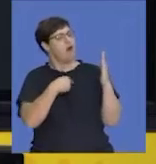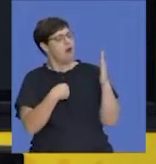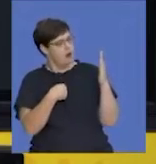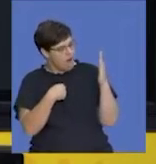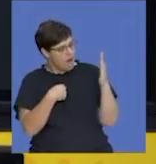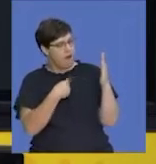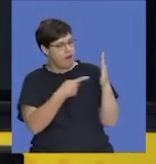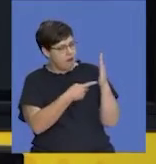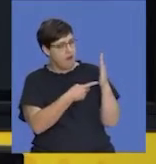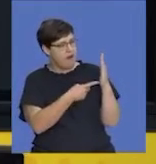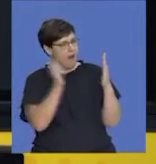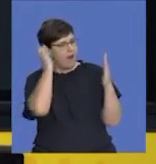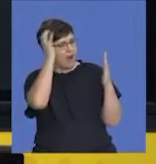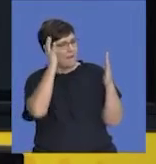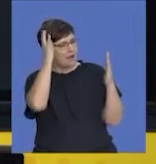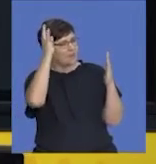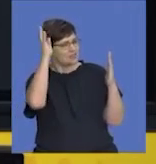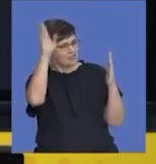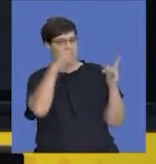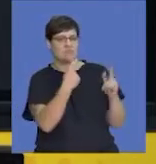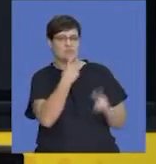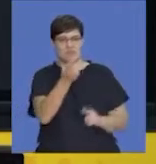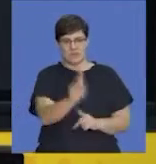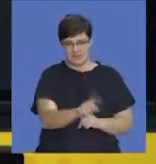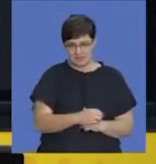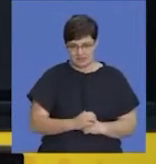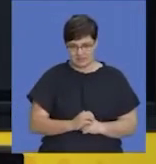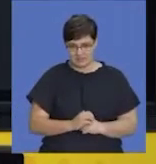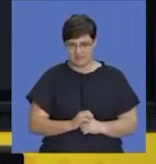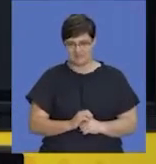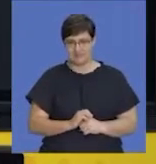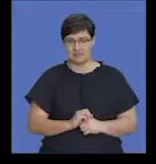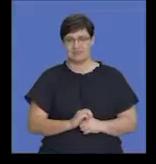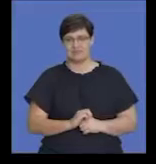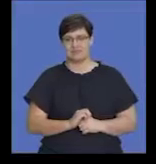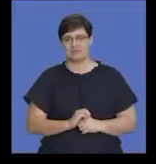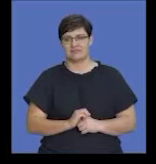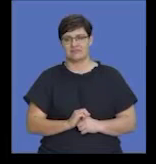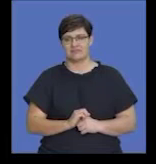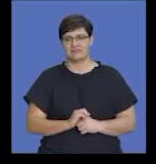to imagine what it is you are trying to say. So let's go on.